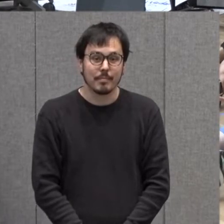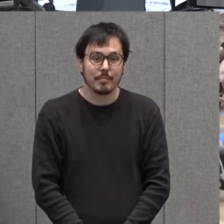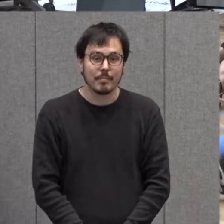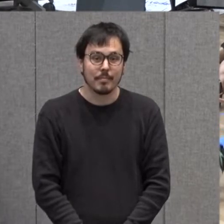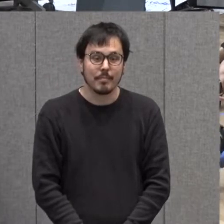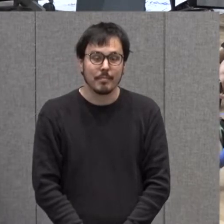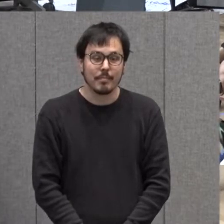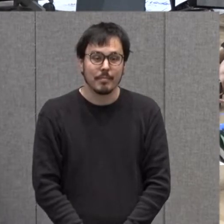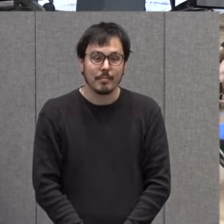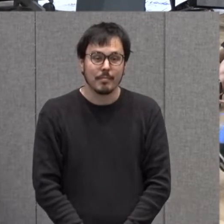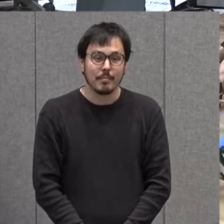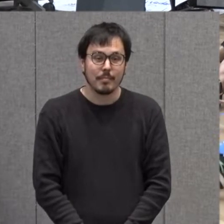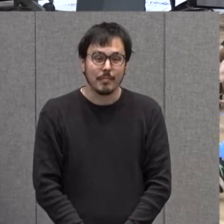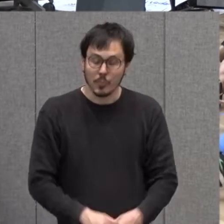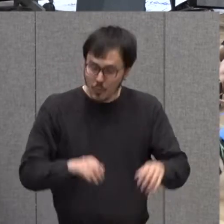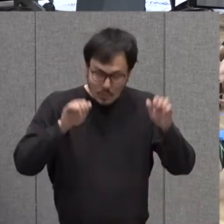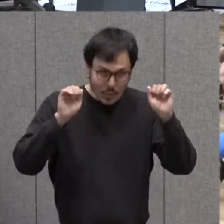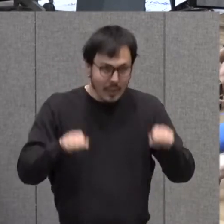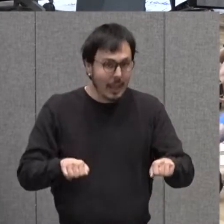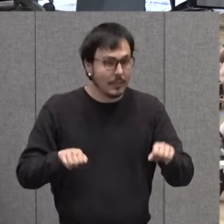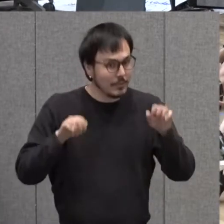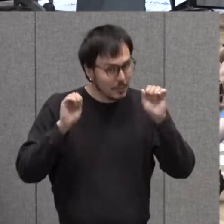Vamos, tú puedes. You can do it.